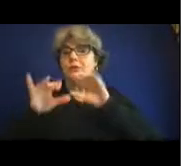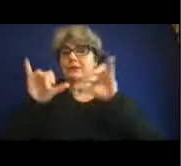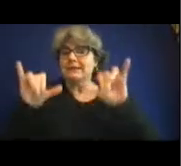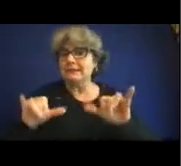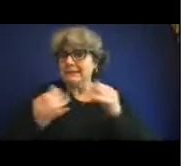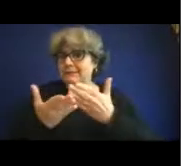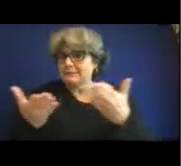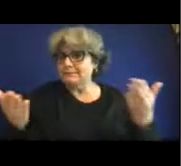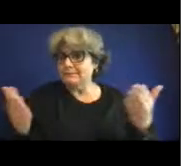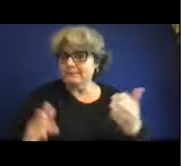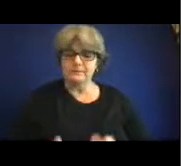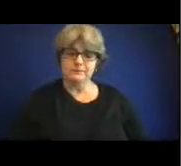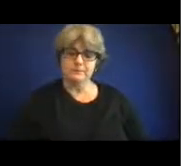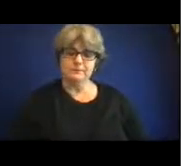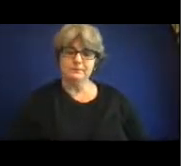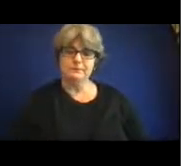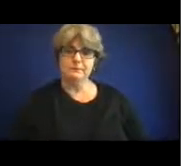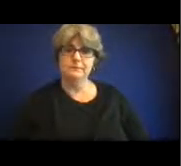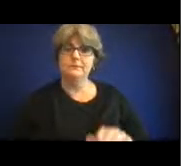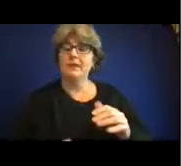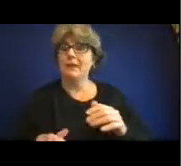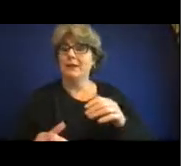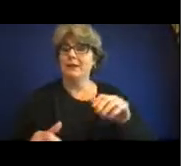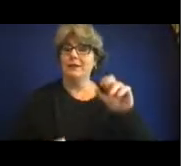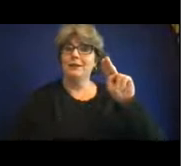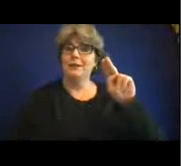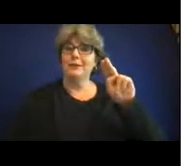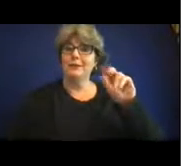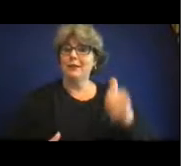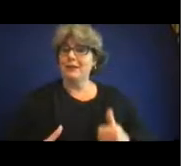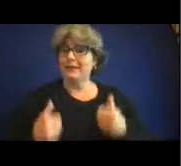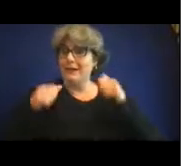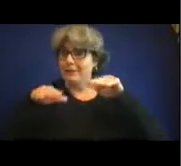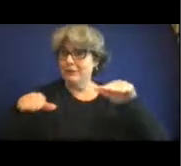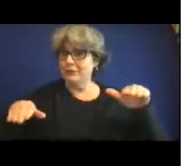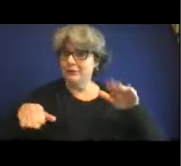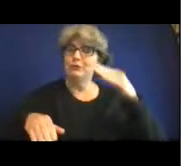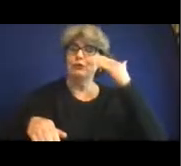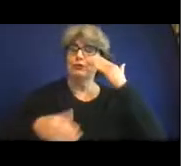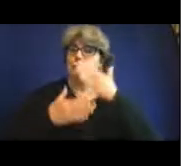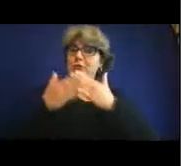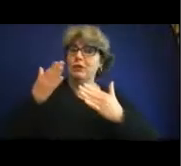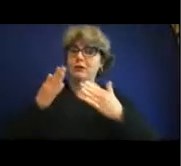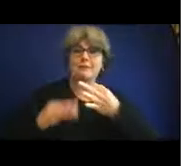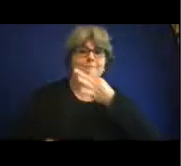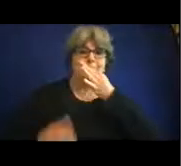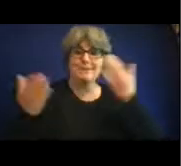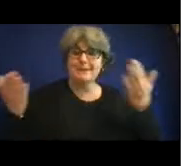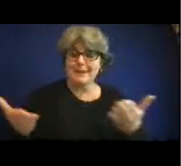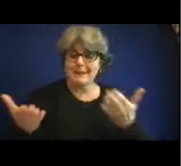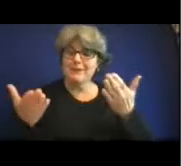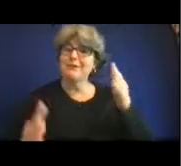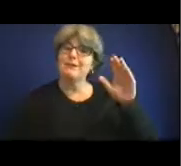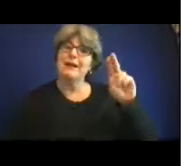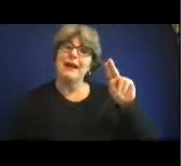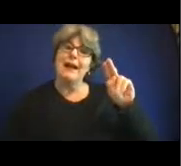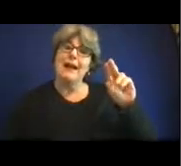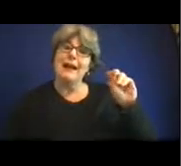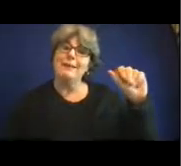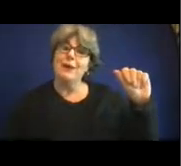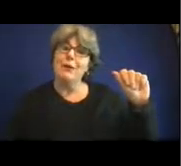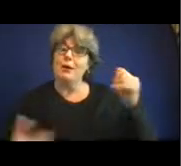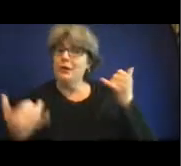resources. NOAA Live for Kids was designed to help you get to know some of our experts here at NOAA. All of our speakers